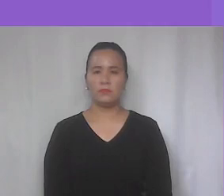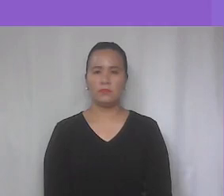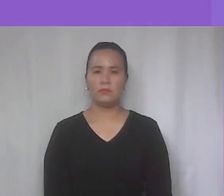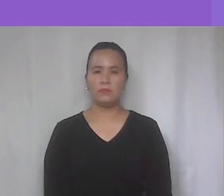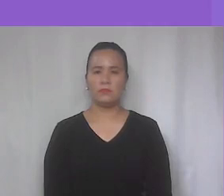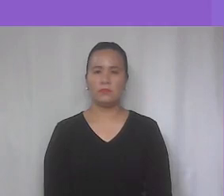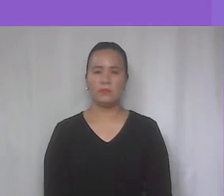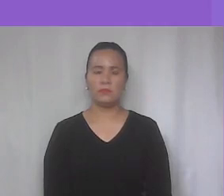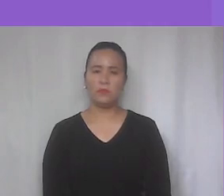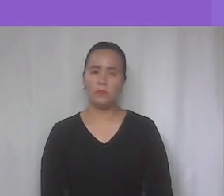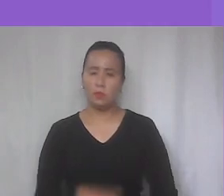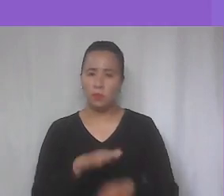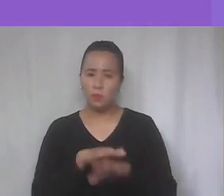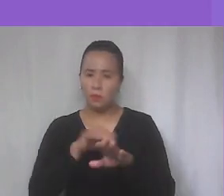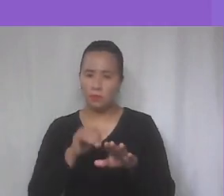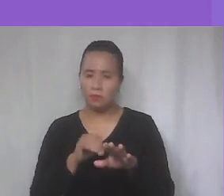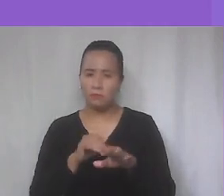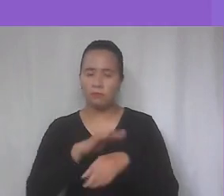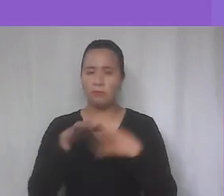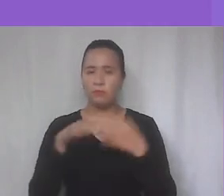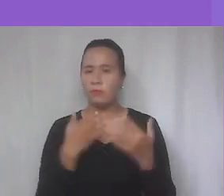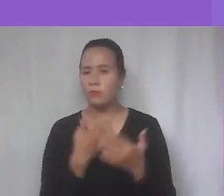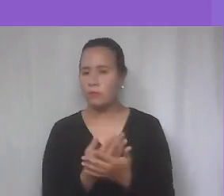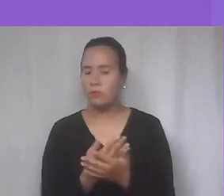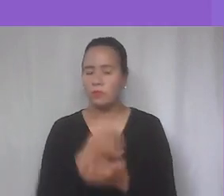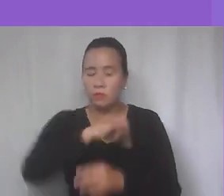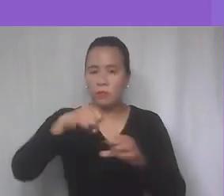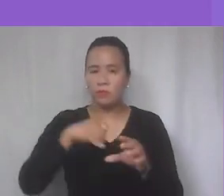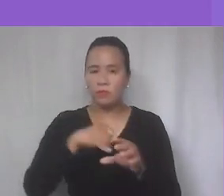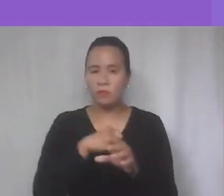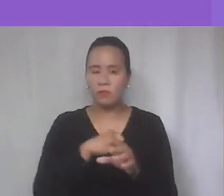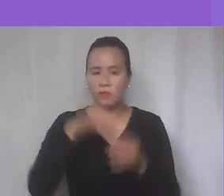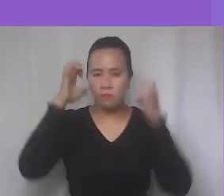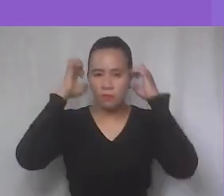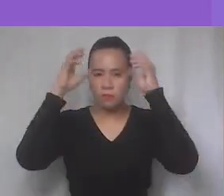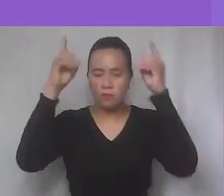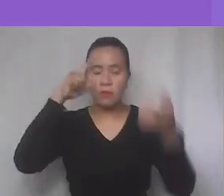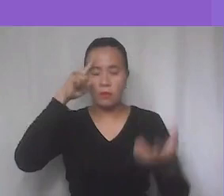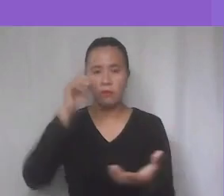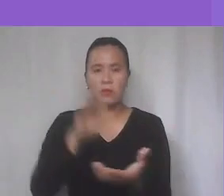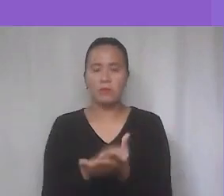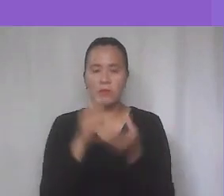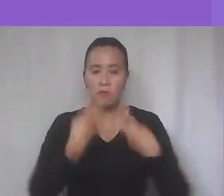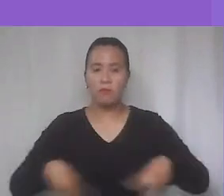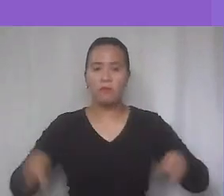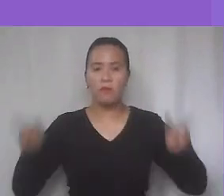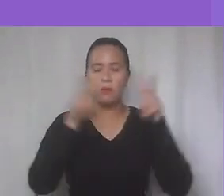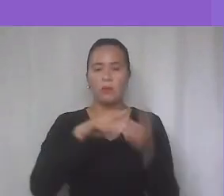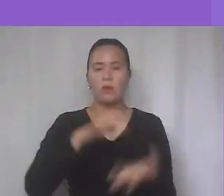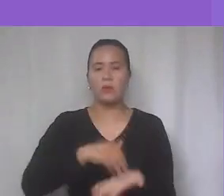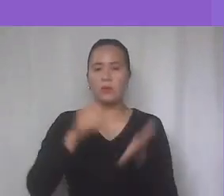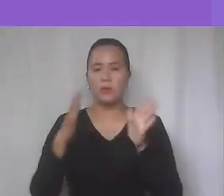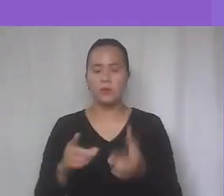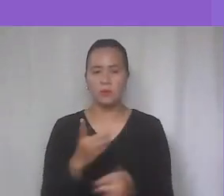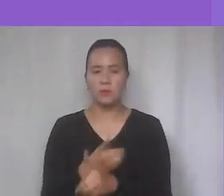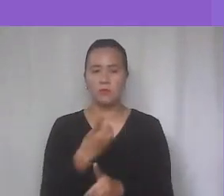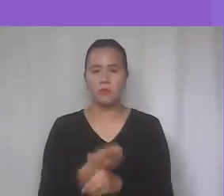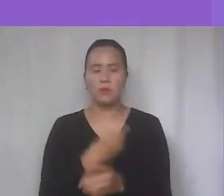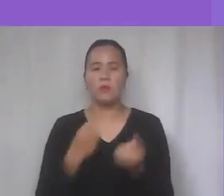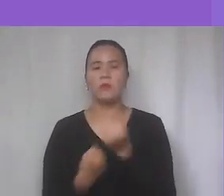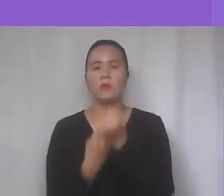Nicole Aredix once said, "Inclusive educators believe in valuing student differences and supporting their learning needs to